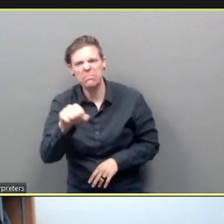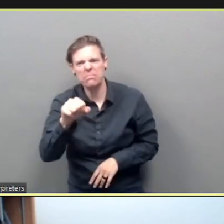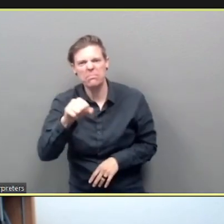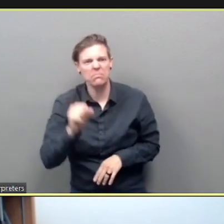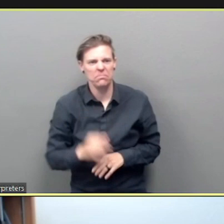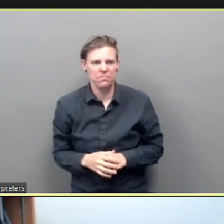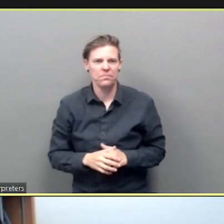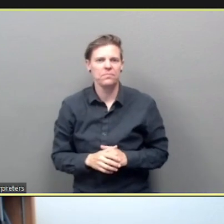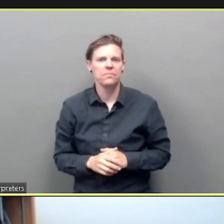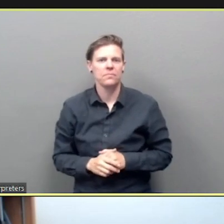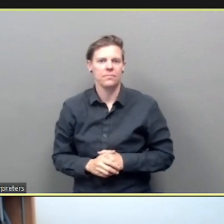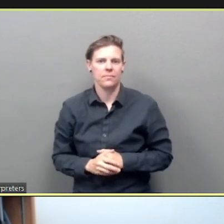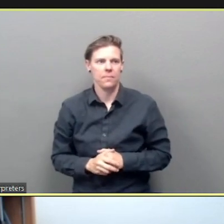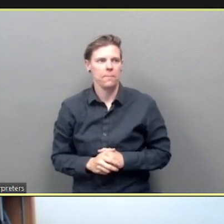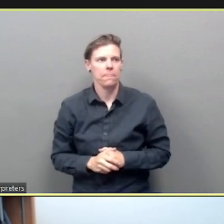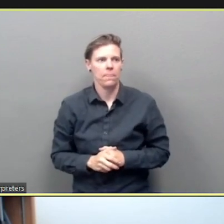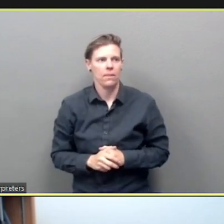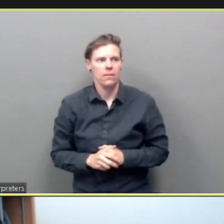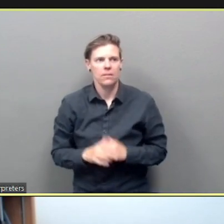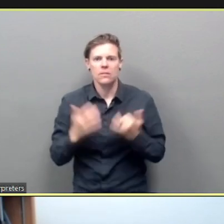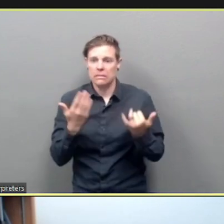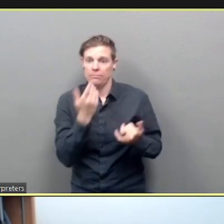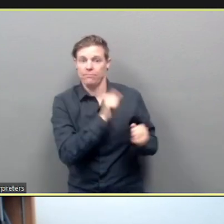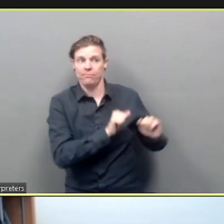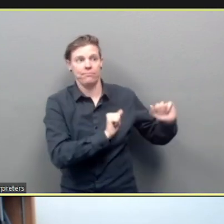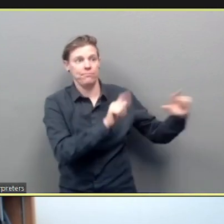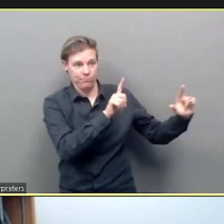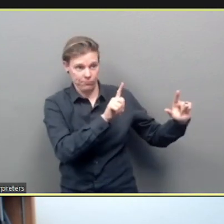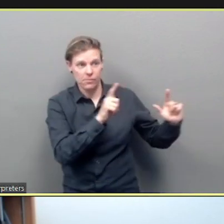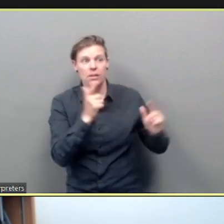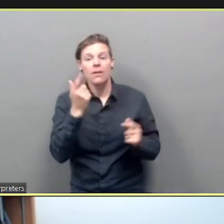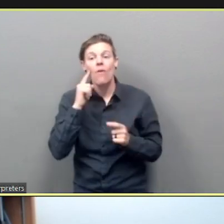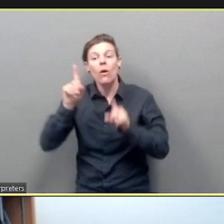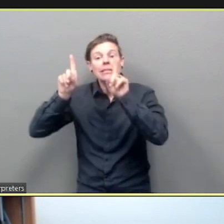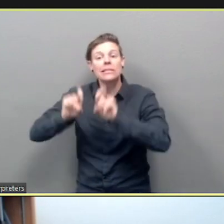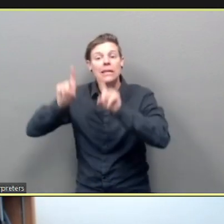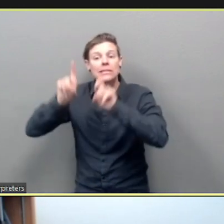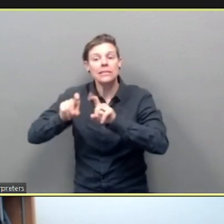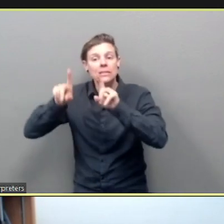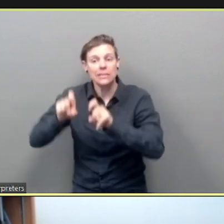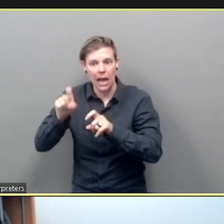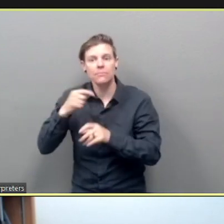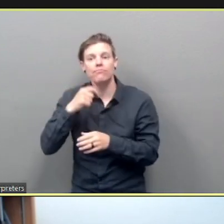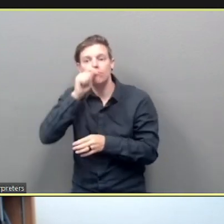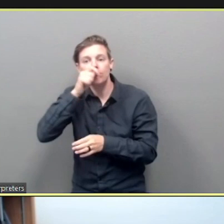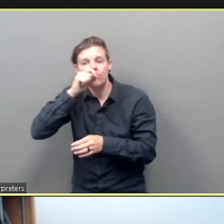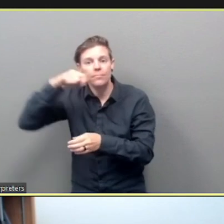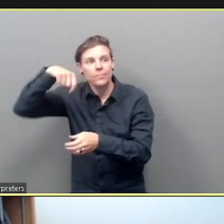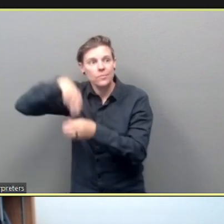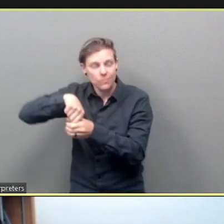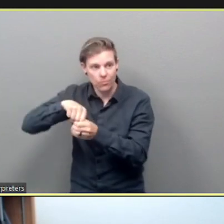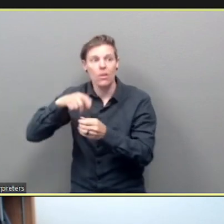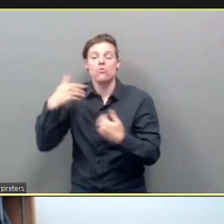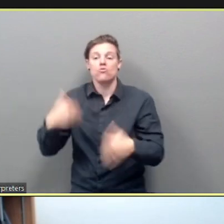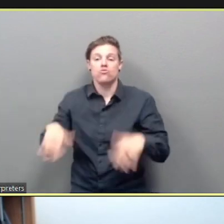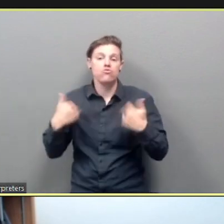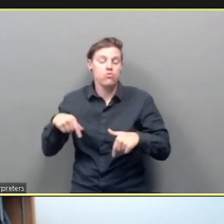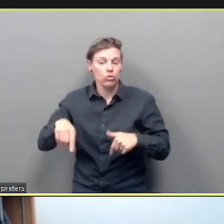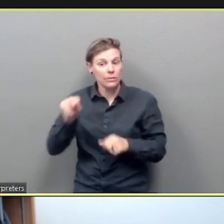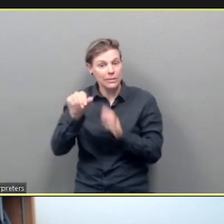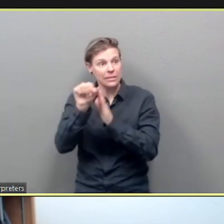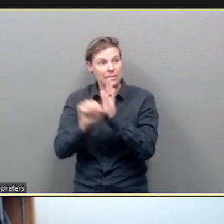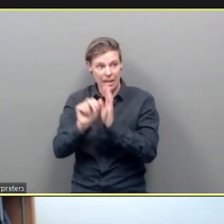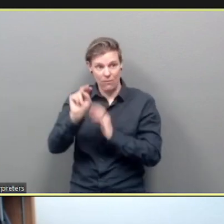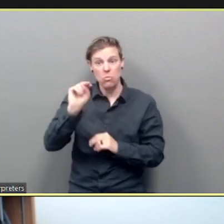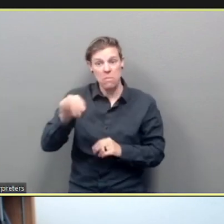So we wanted to mention the test positivity in New Mexico. Quite some time ago, it seems like a long